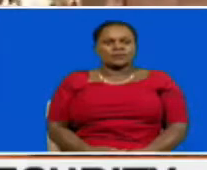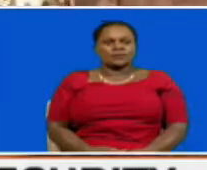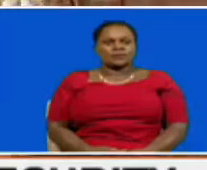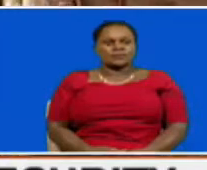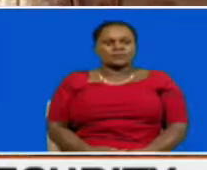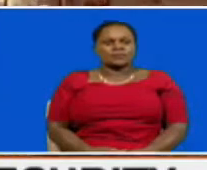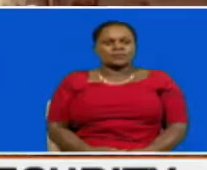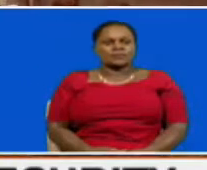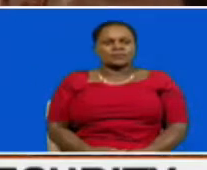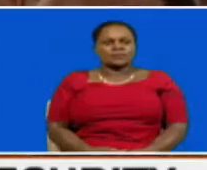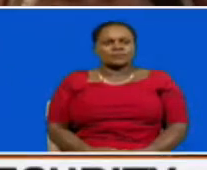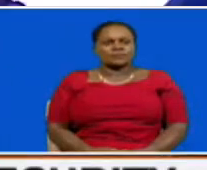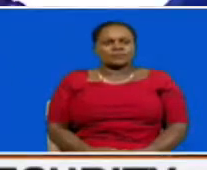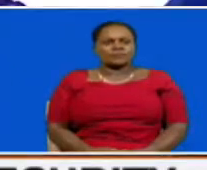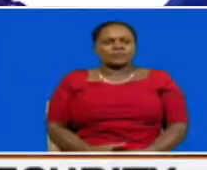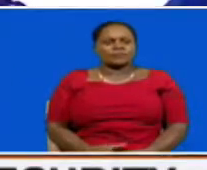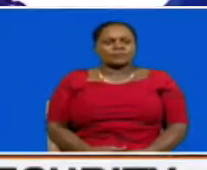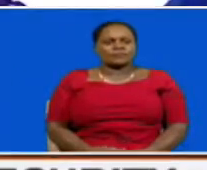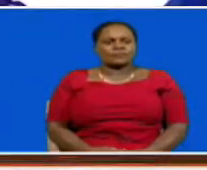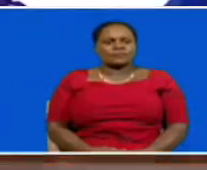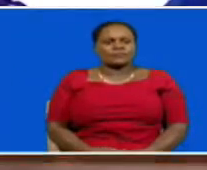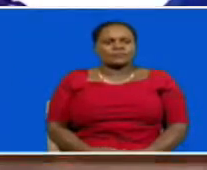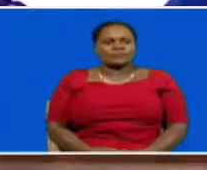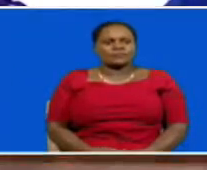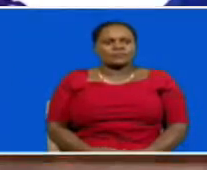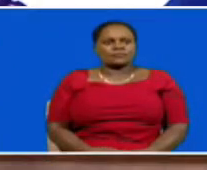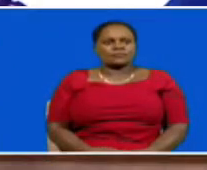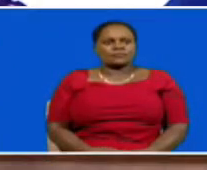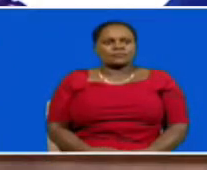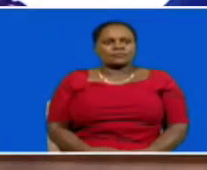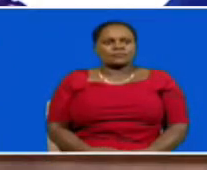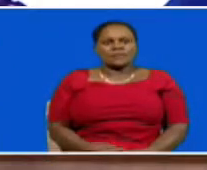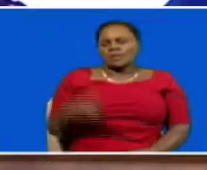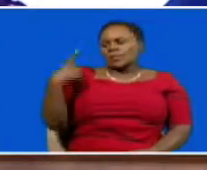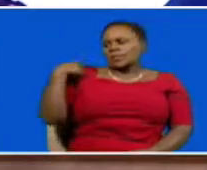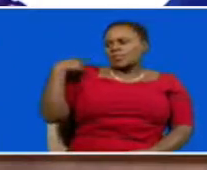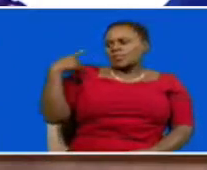Nairobi. Now, in his recent anti-government